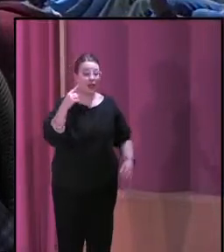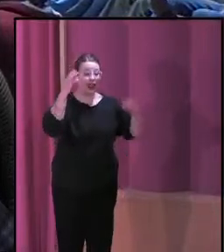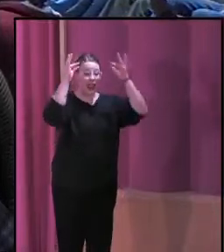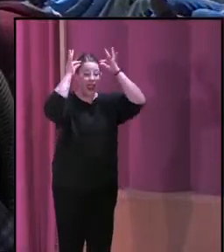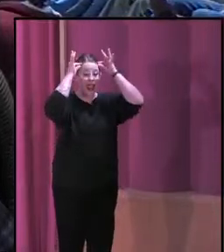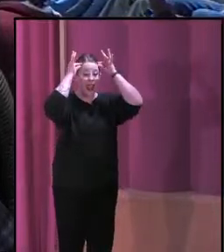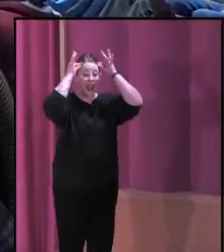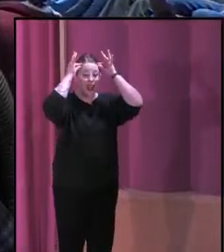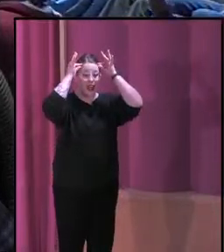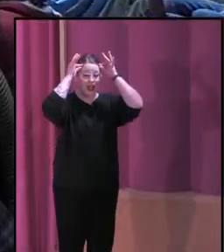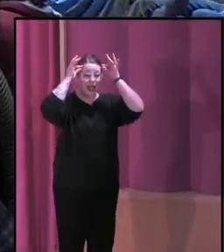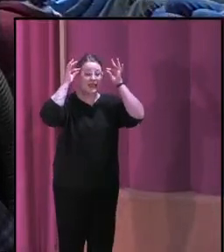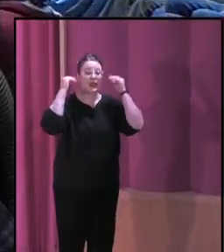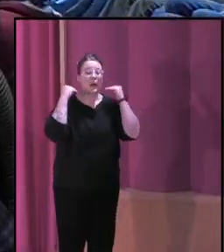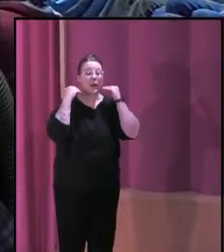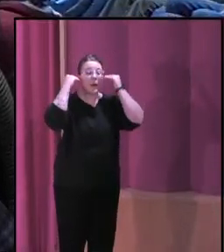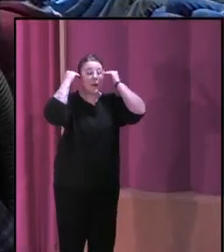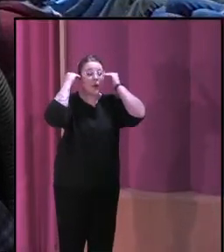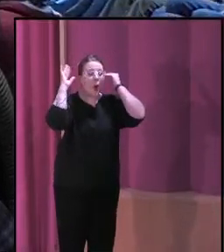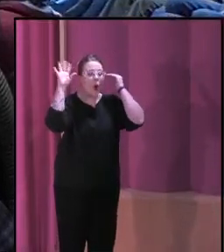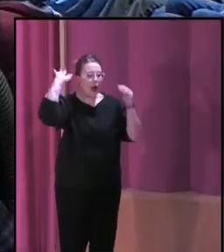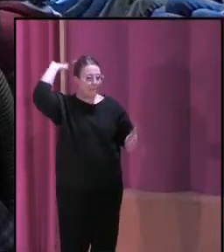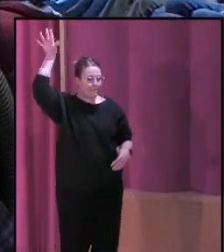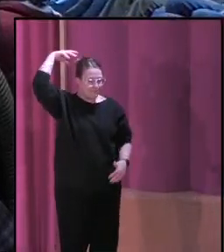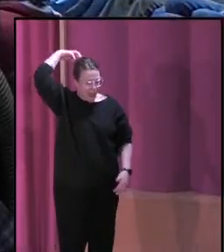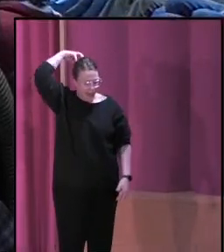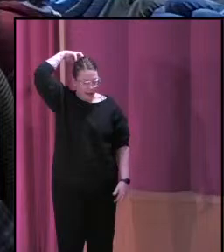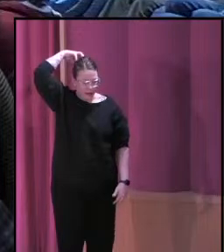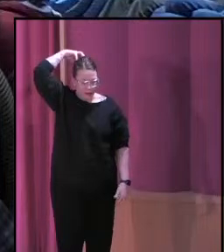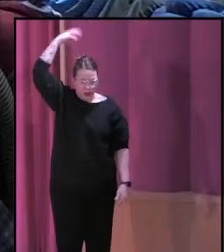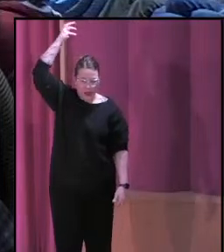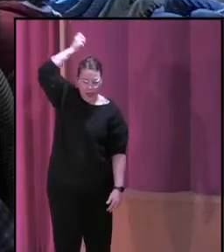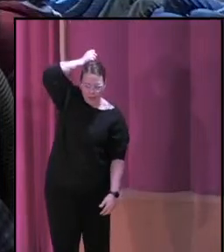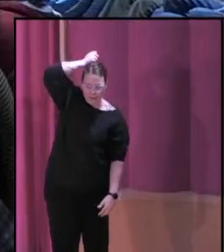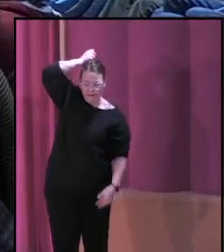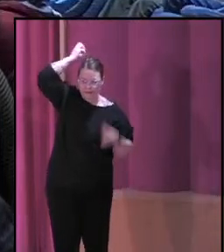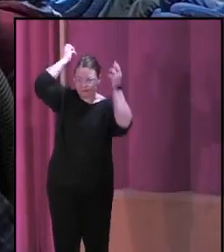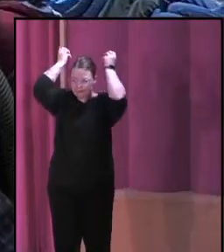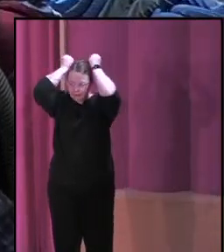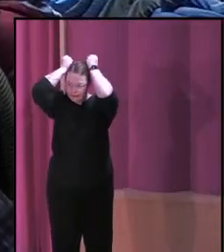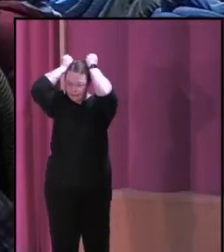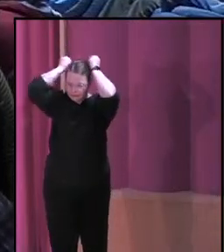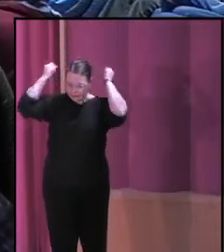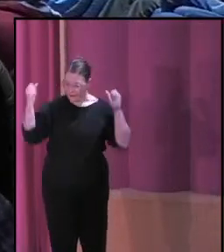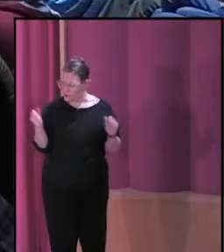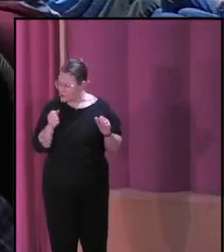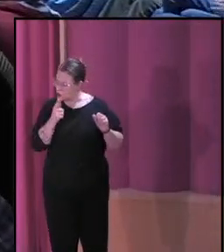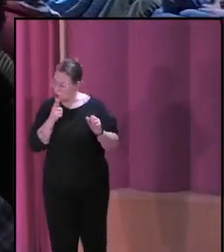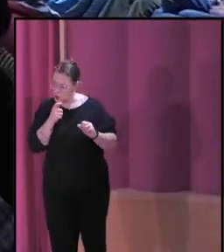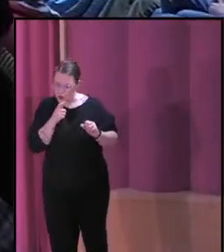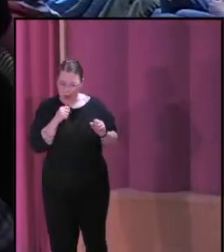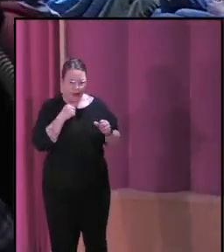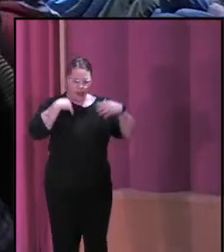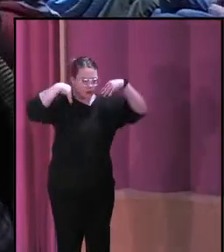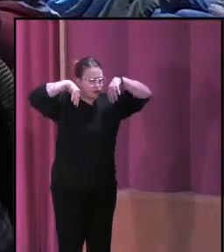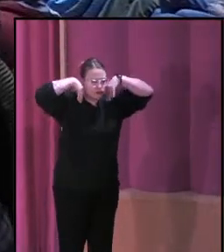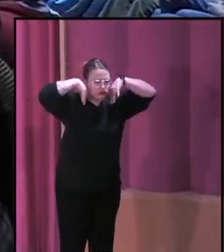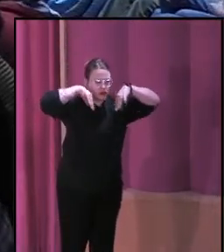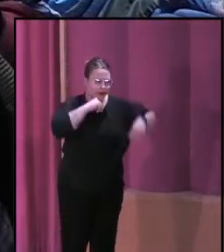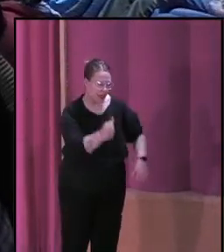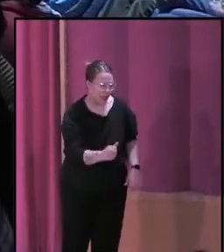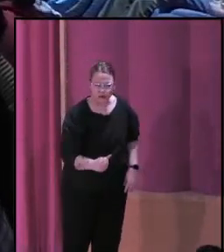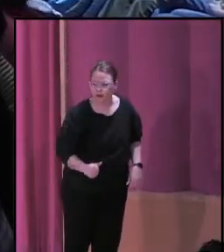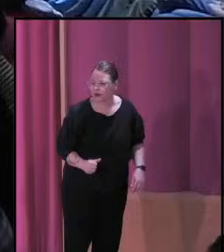shorter than the top of their ear or tied back really tight. Either way would work. So I need just the right person. How about the